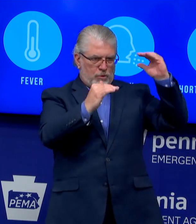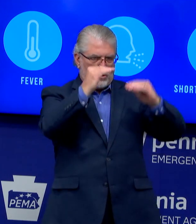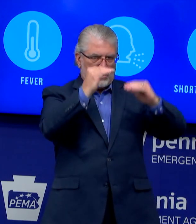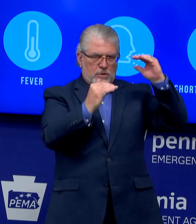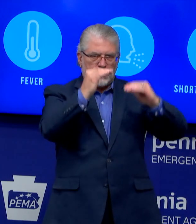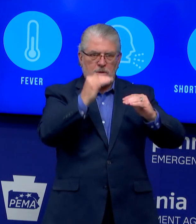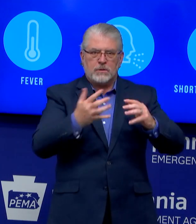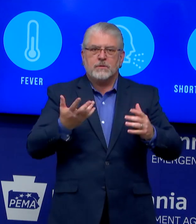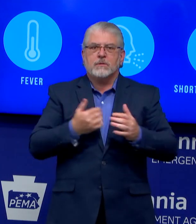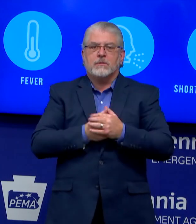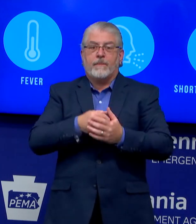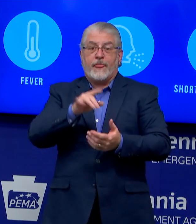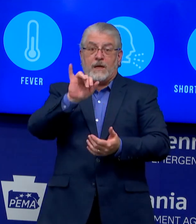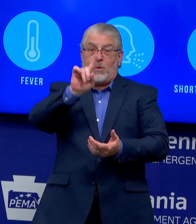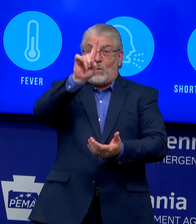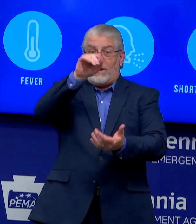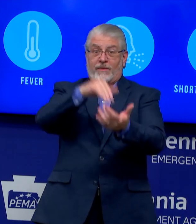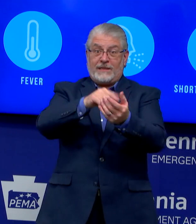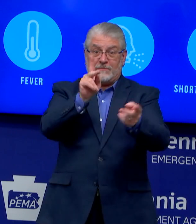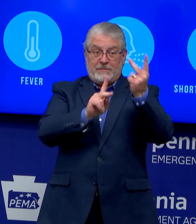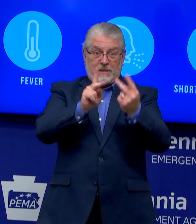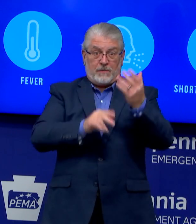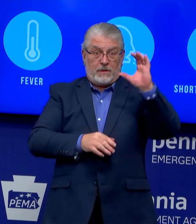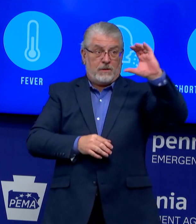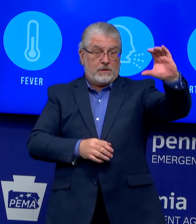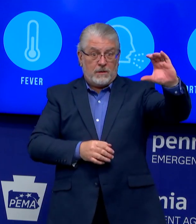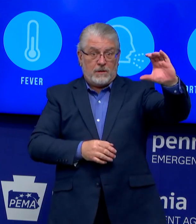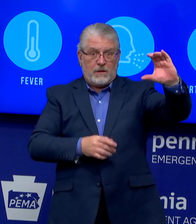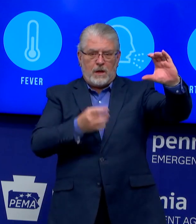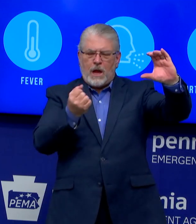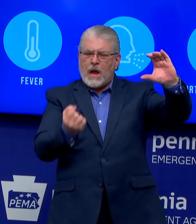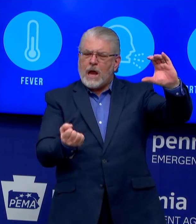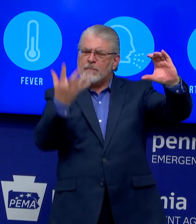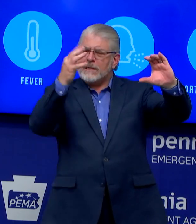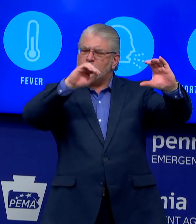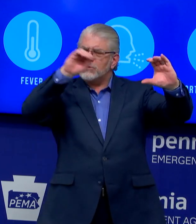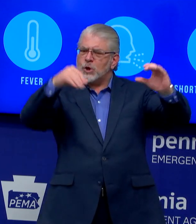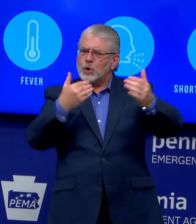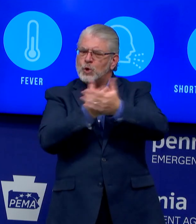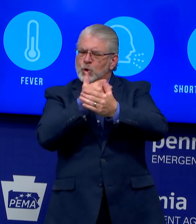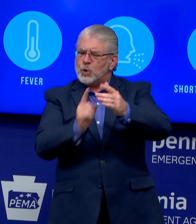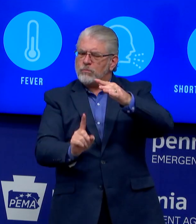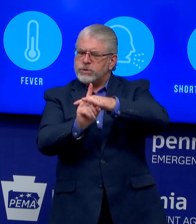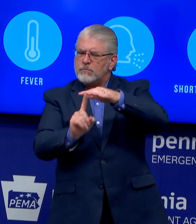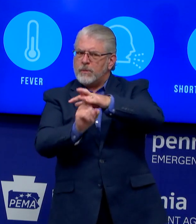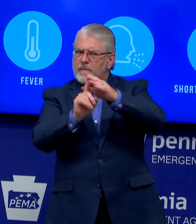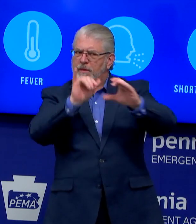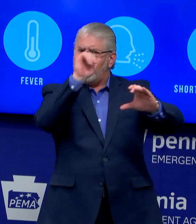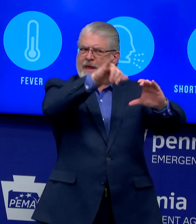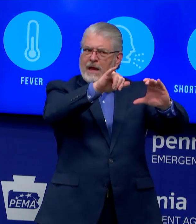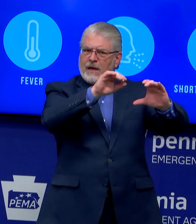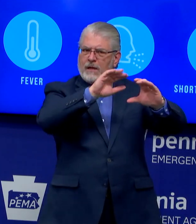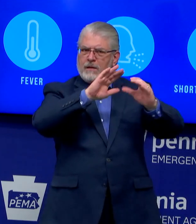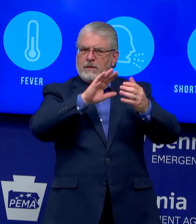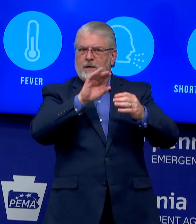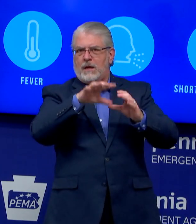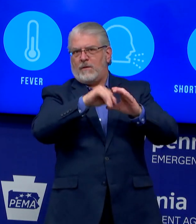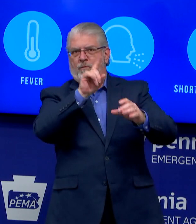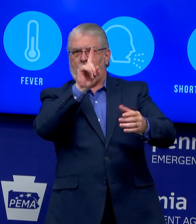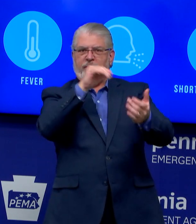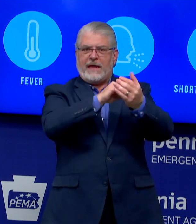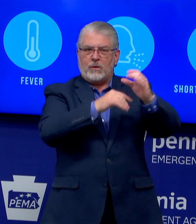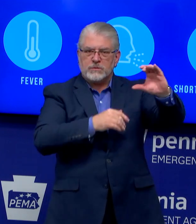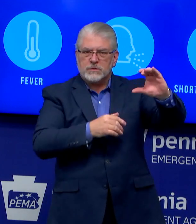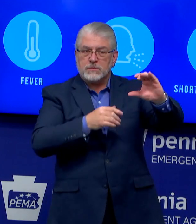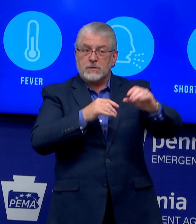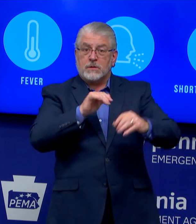And then what percentage of those tests that are being done are positive? And when we see that COVID-19 is going down, that the